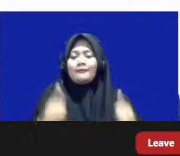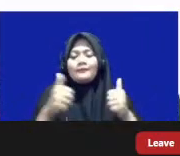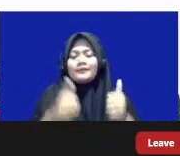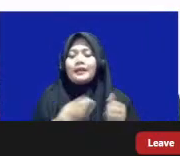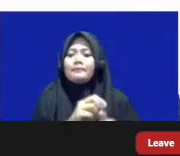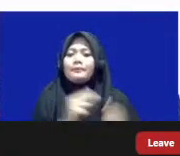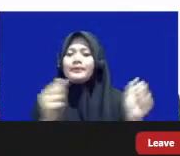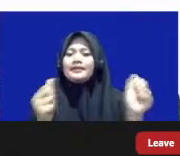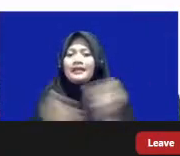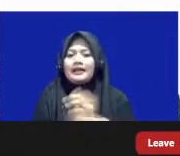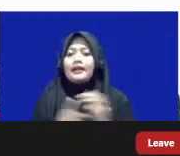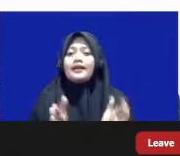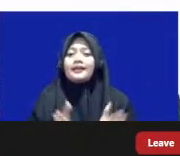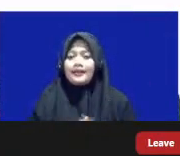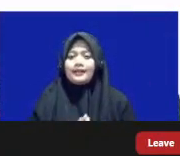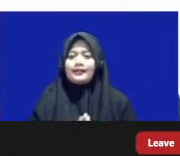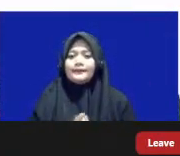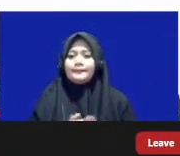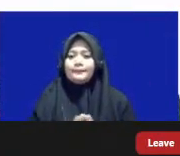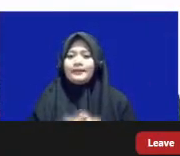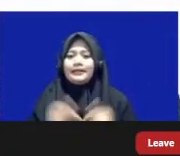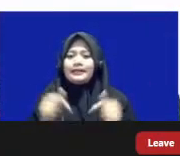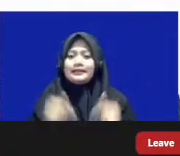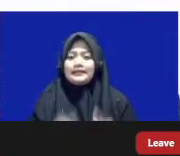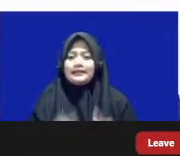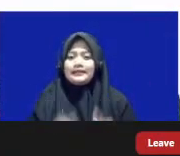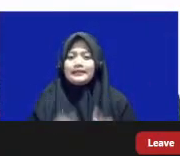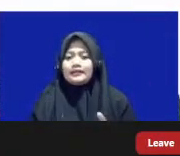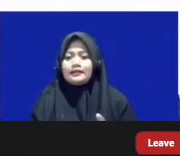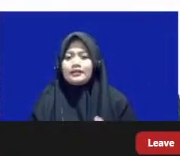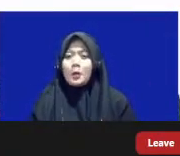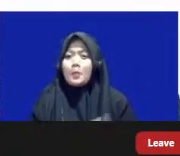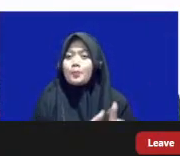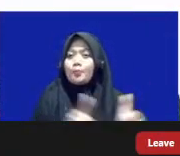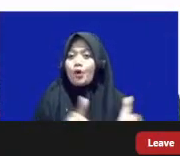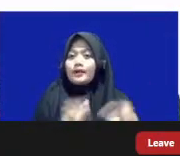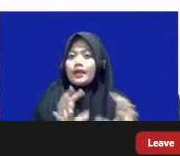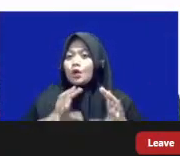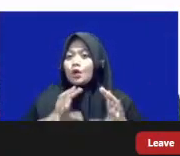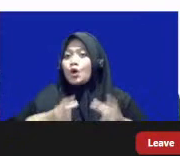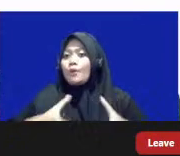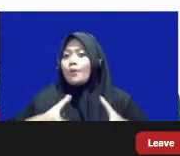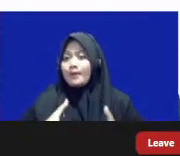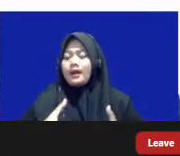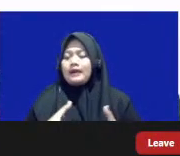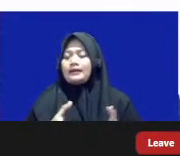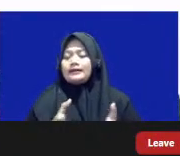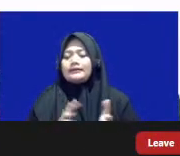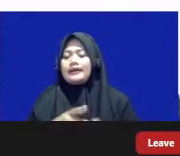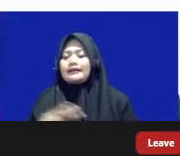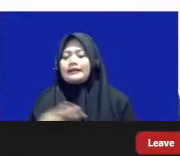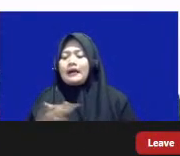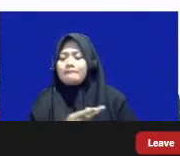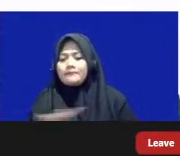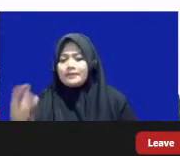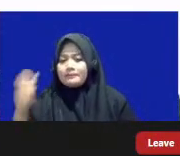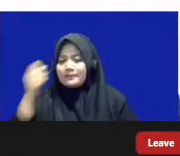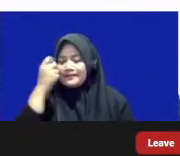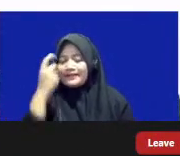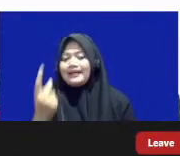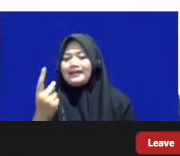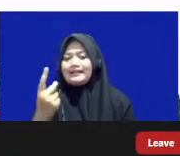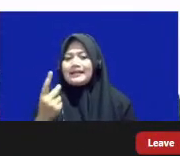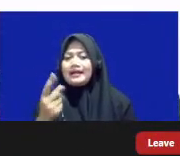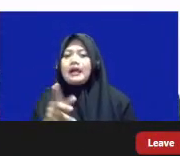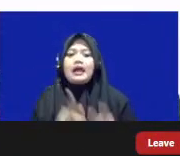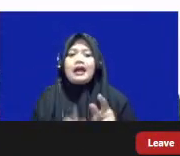which is a global model. And we believe that in the flood-prone area, as of now, there